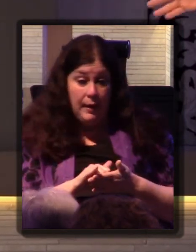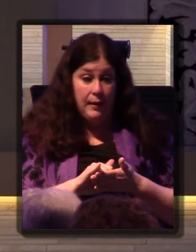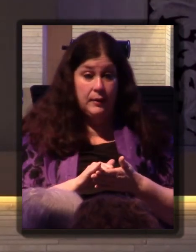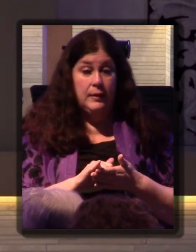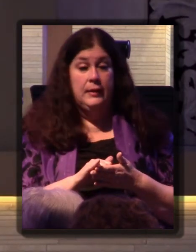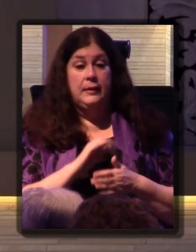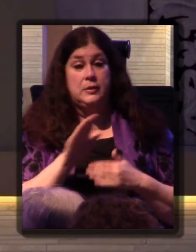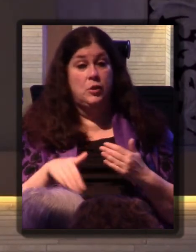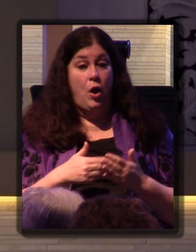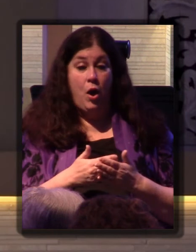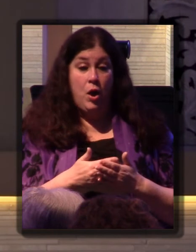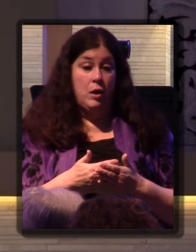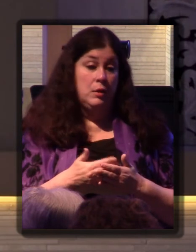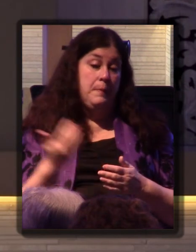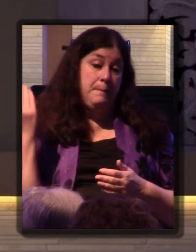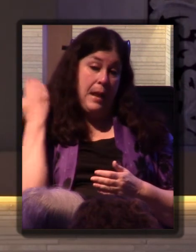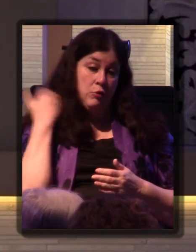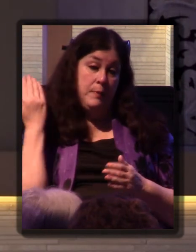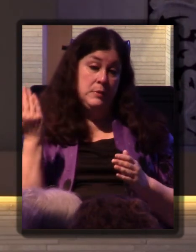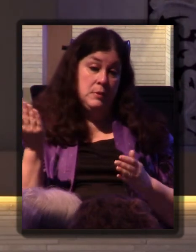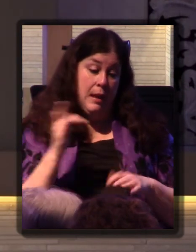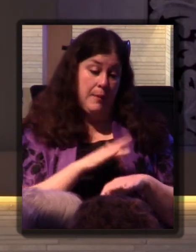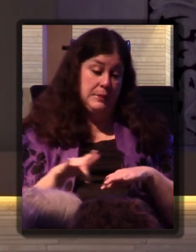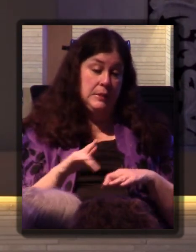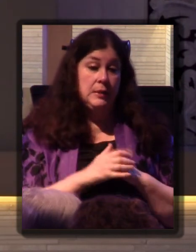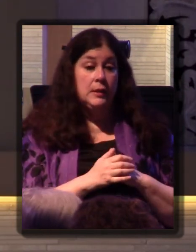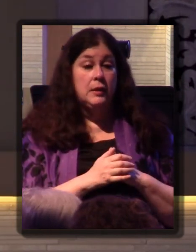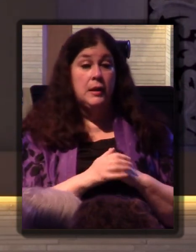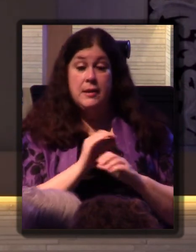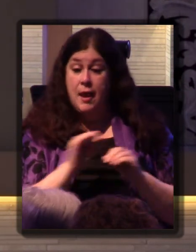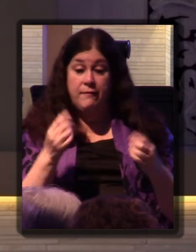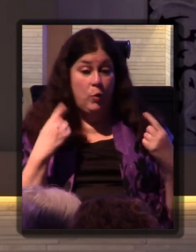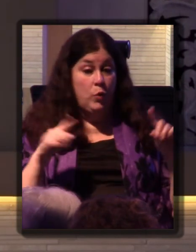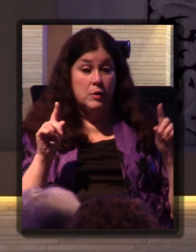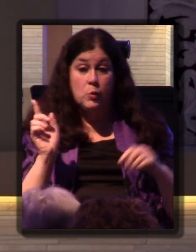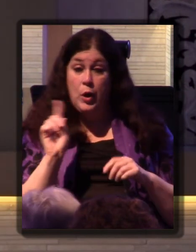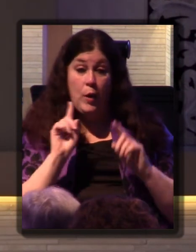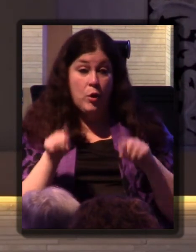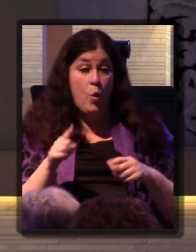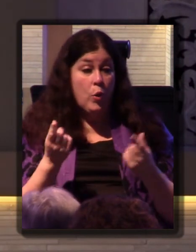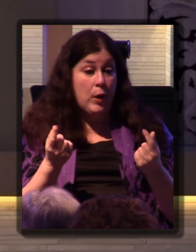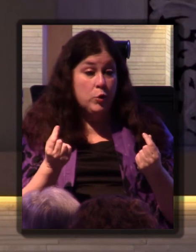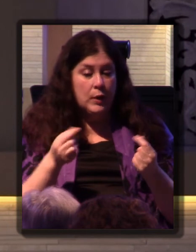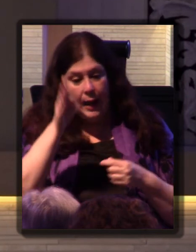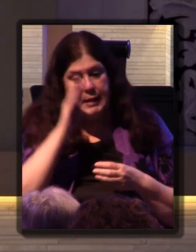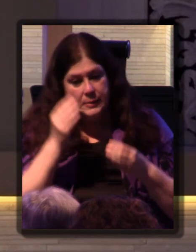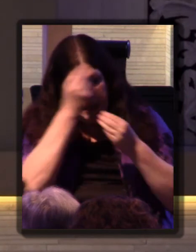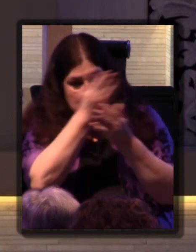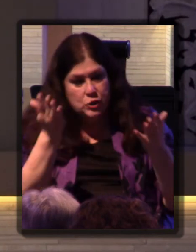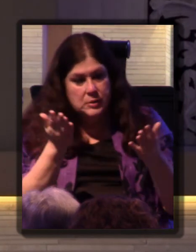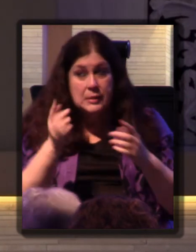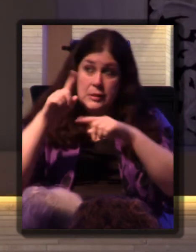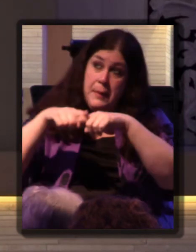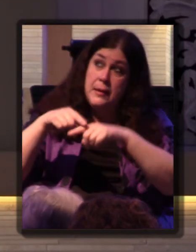have tried this, I have tried that, it is all bankrupt, none of it works, where do I go, what do I do? God's message